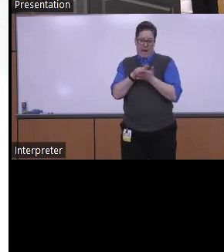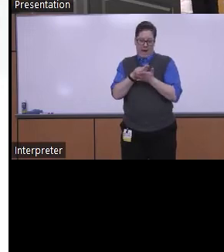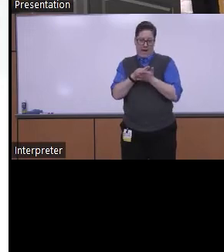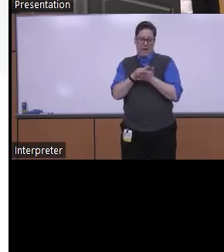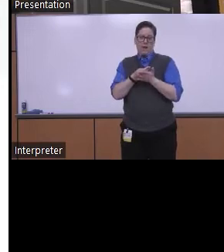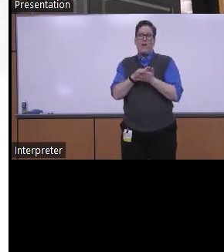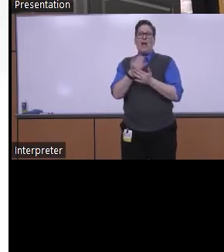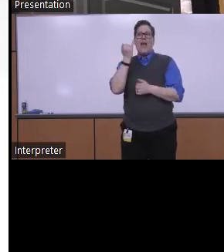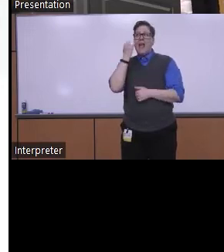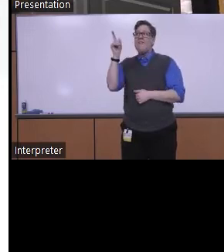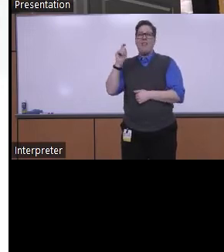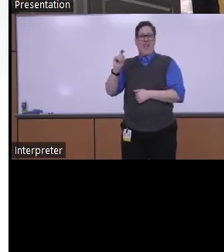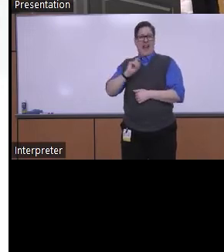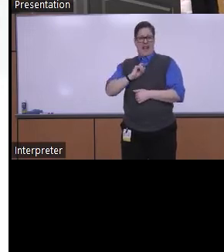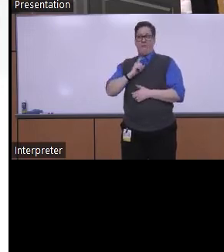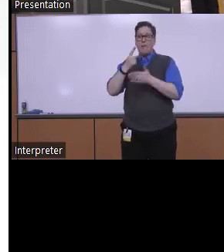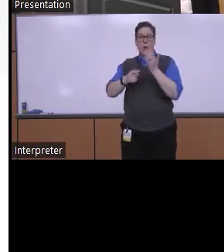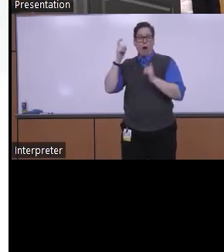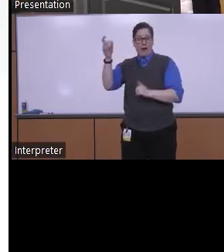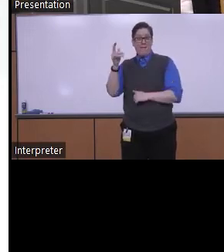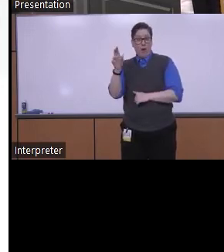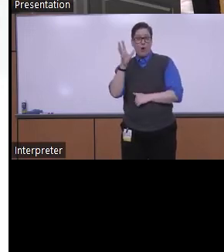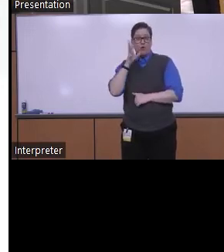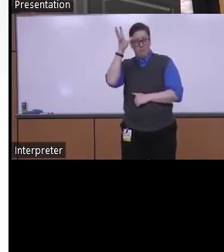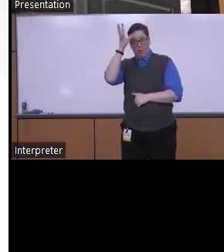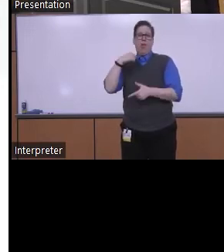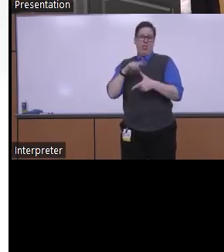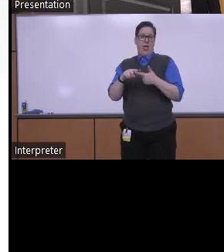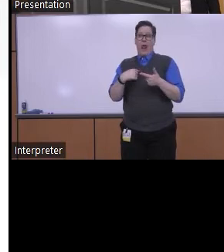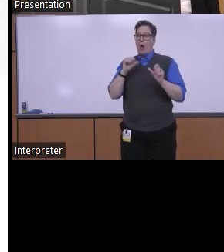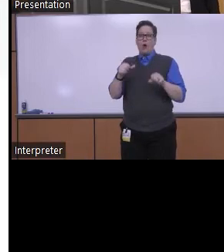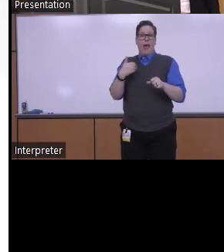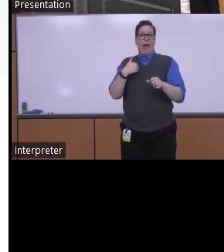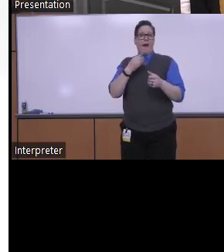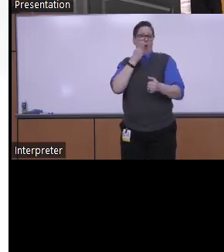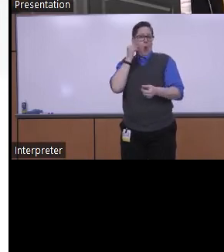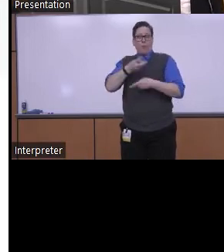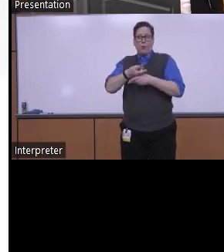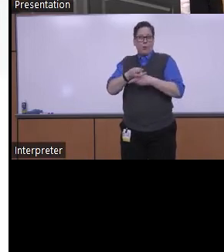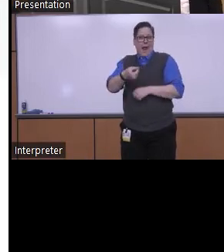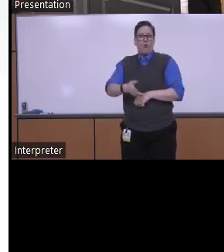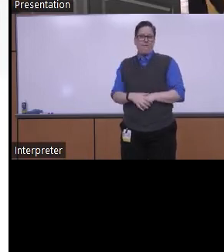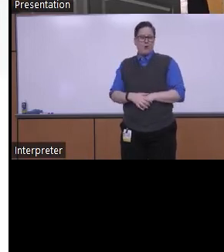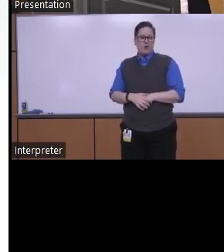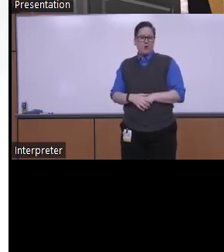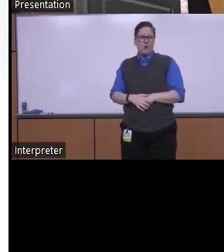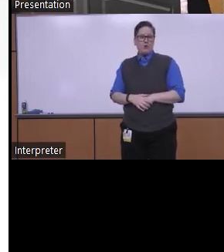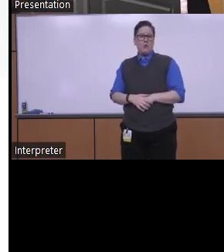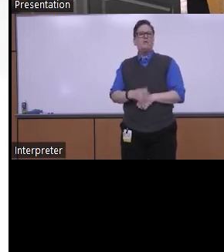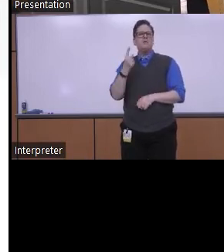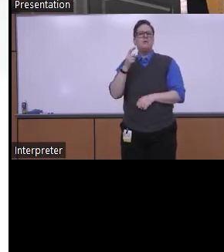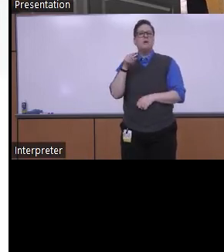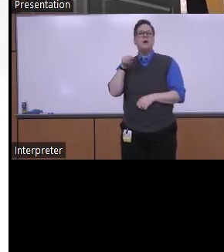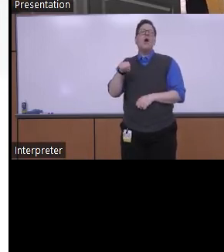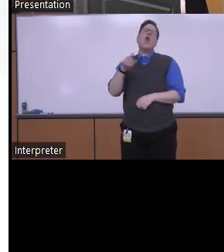just given me what they give one foster parent, and then I could have gotten housing, taken care of the kids, and done what I needed to do." So Mrs. Hammond, she was living